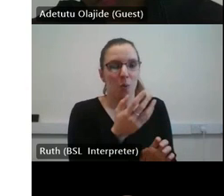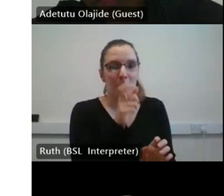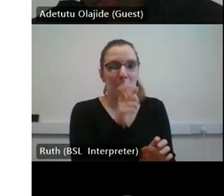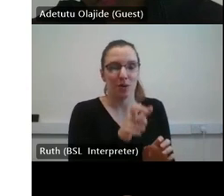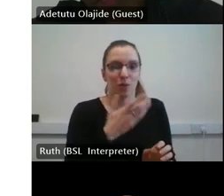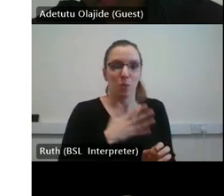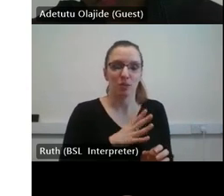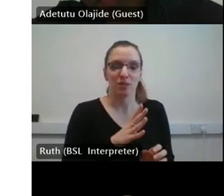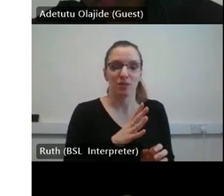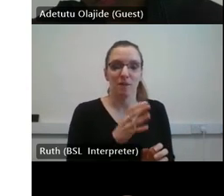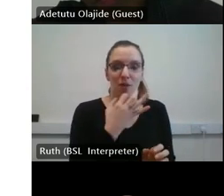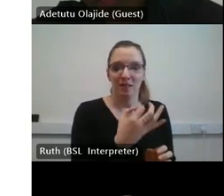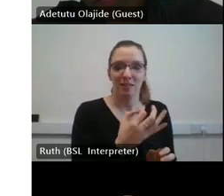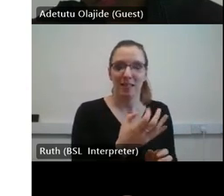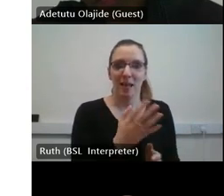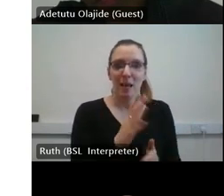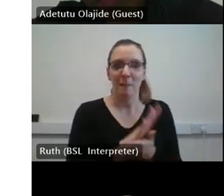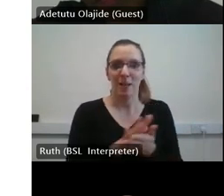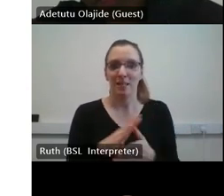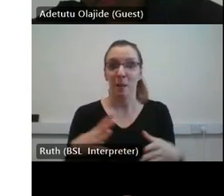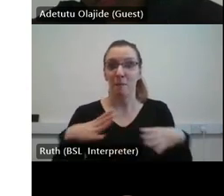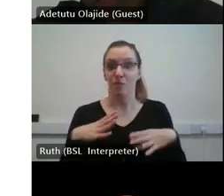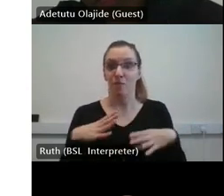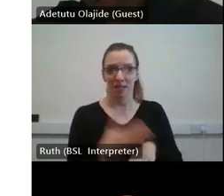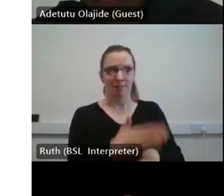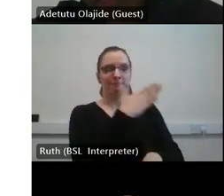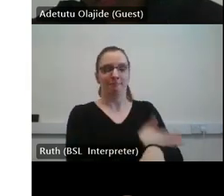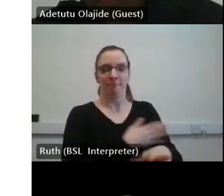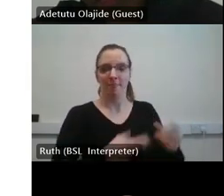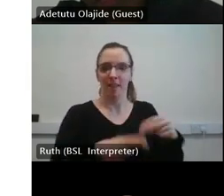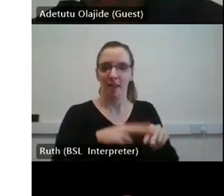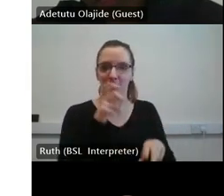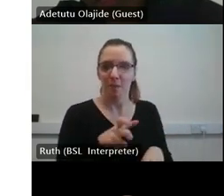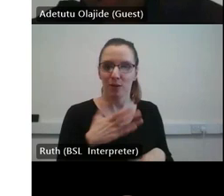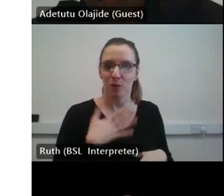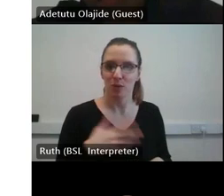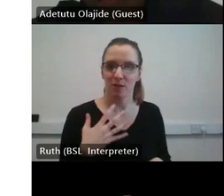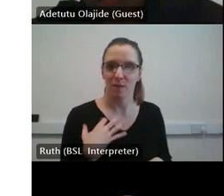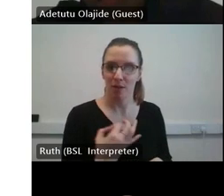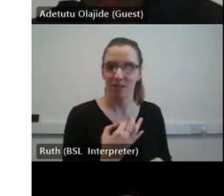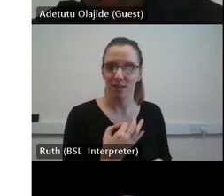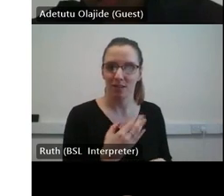being ready and understanding those in advance. Is that? Yeah.